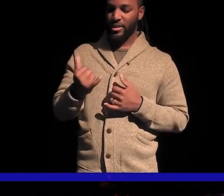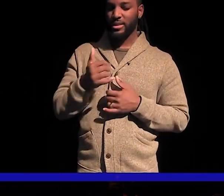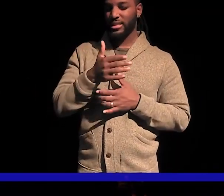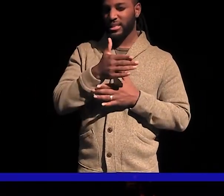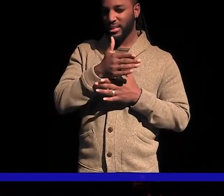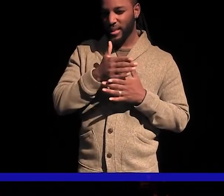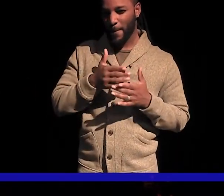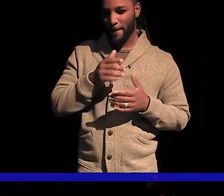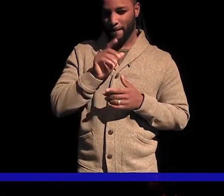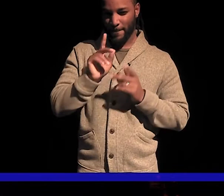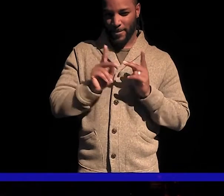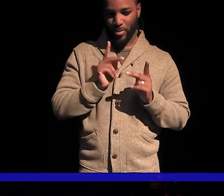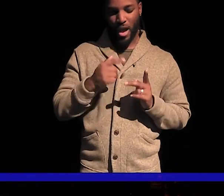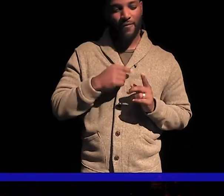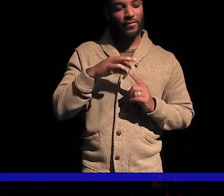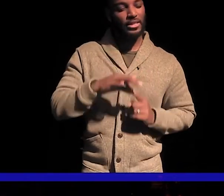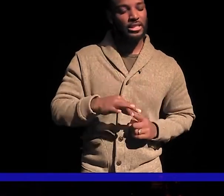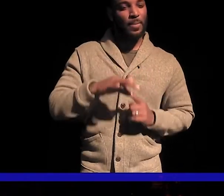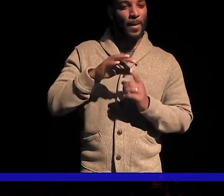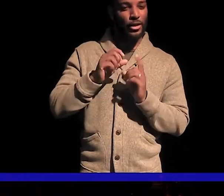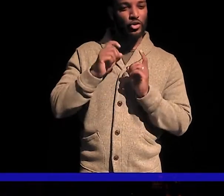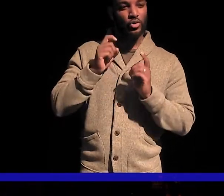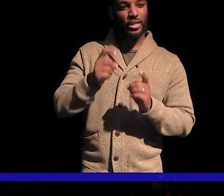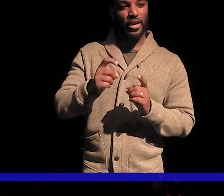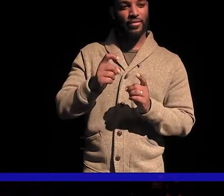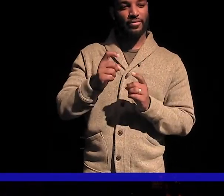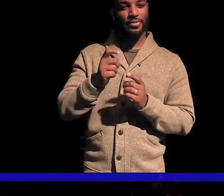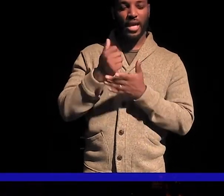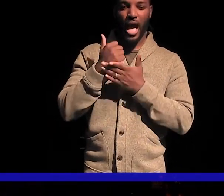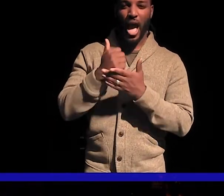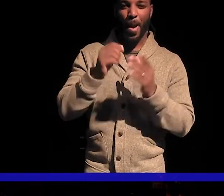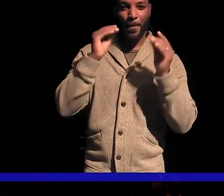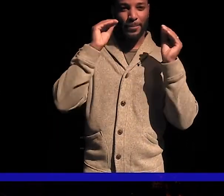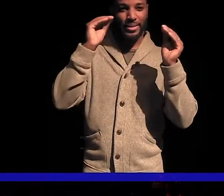help, can position us and help